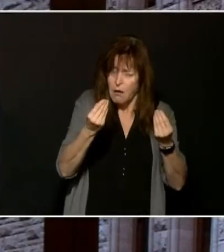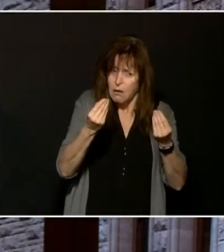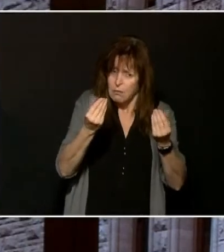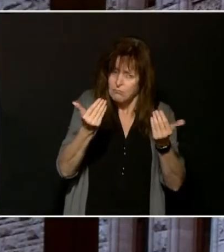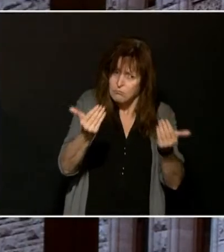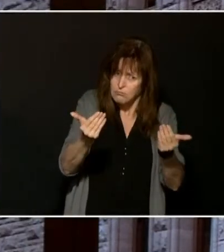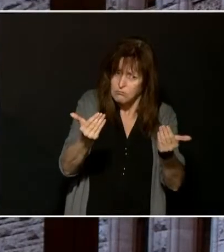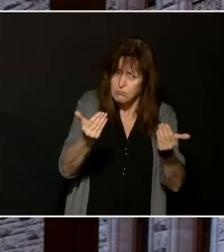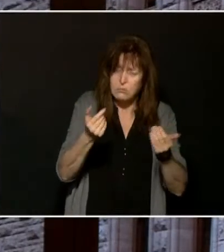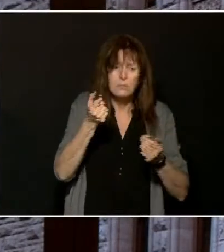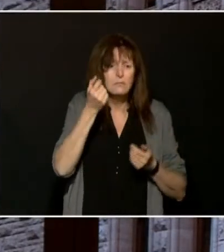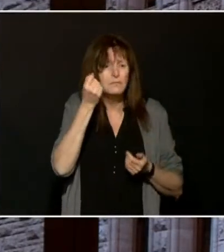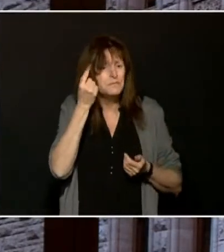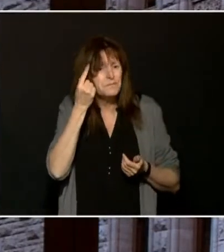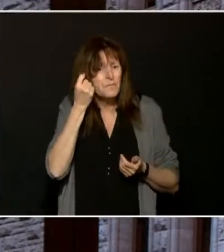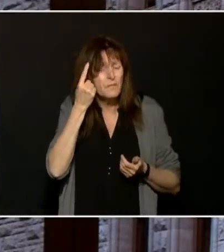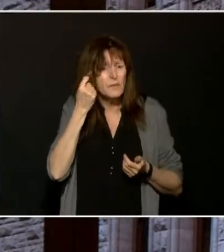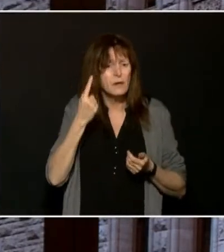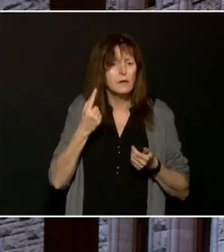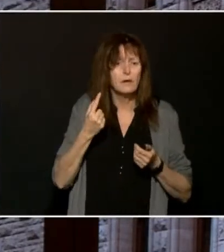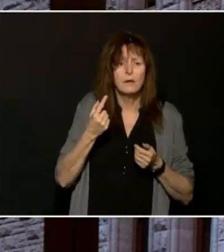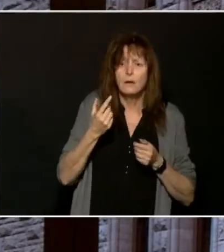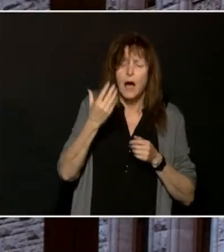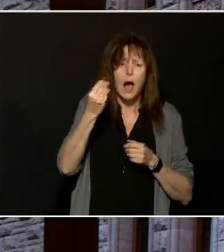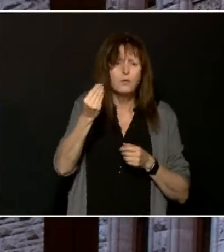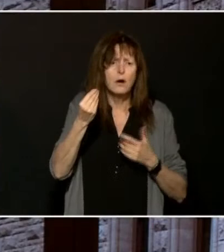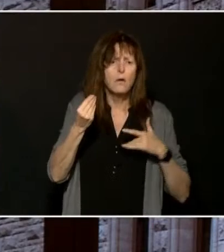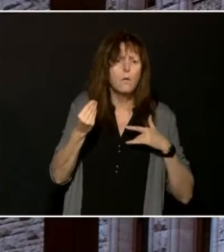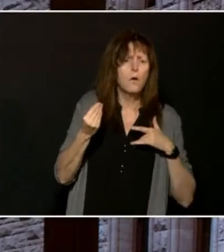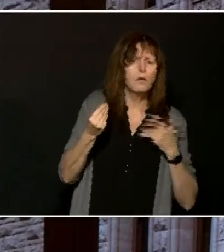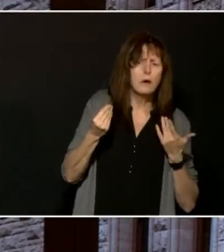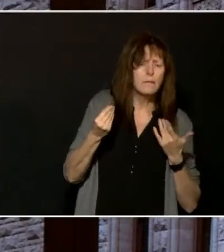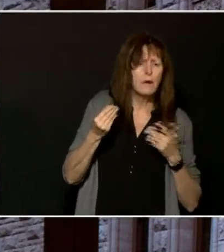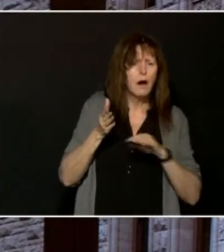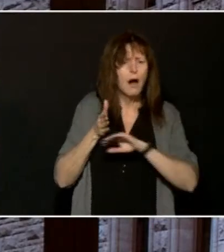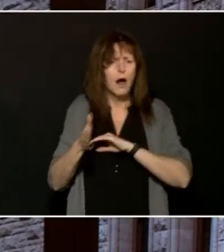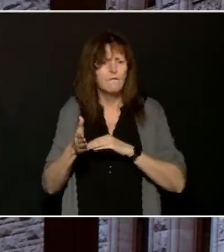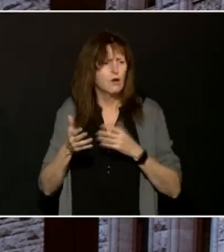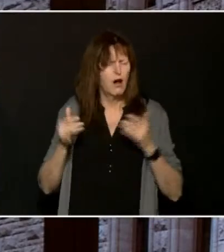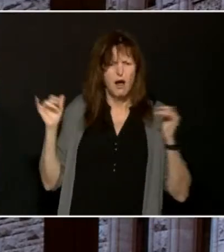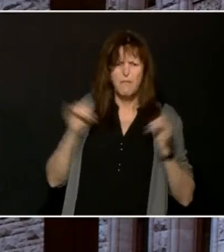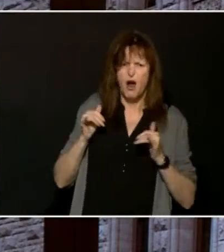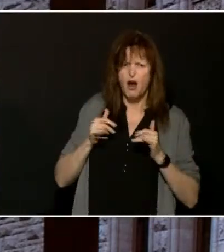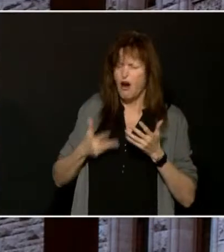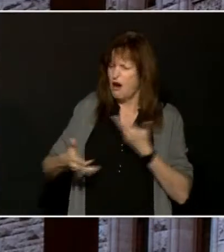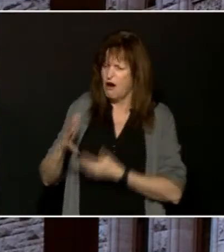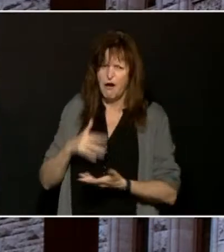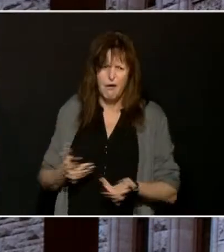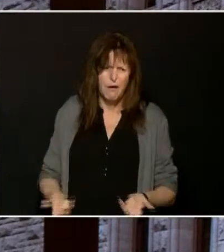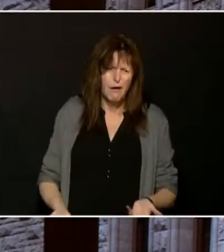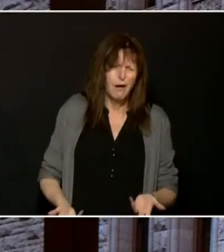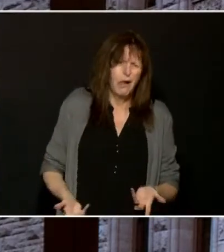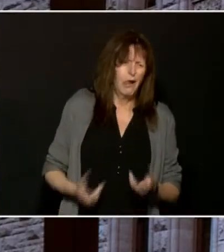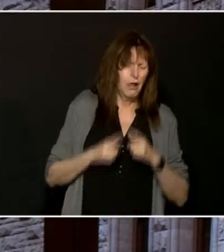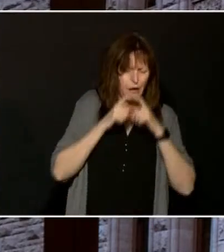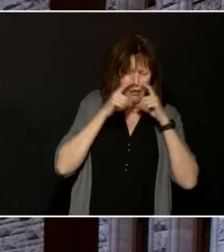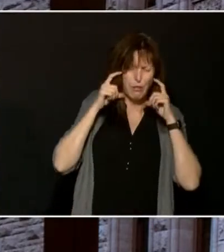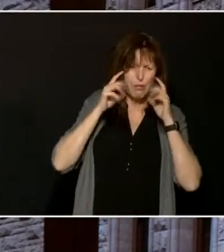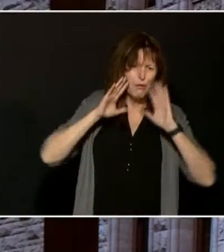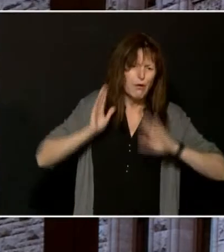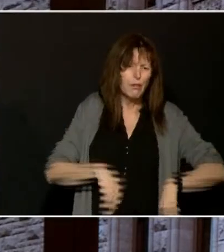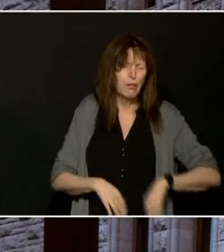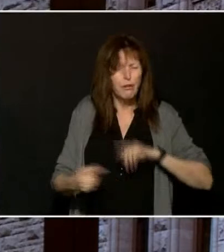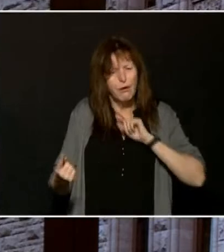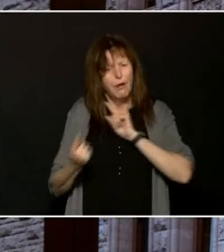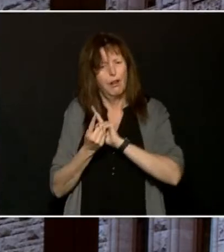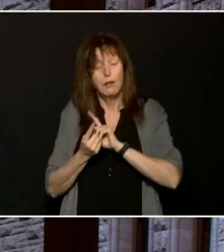how we do before and after that, we can have a party and a gathering together and be careless and not have distancing or masking. That's not the message.